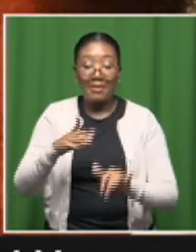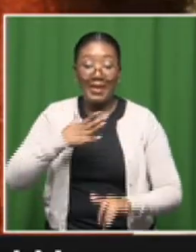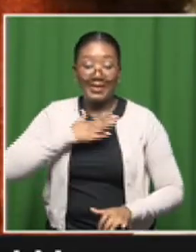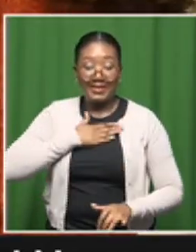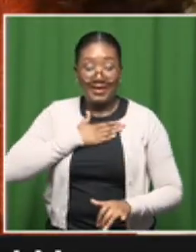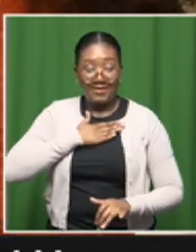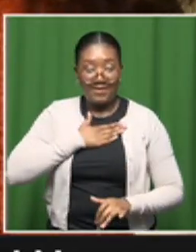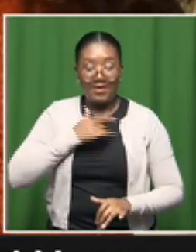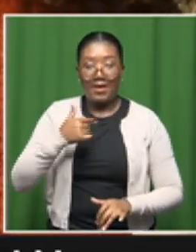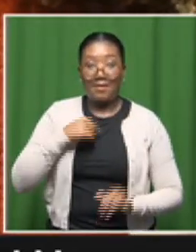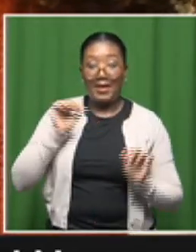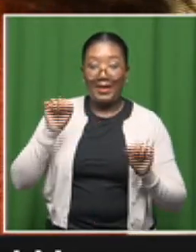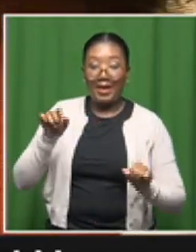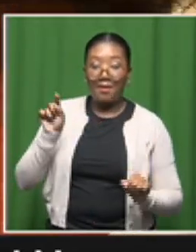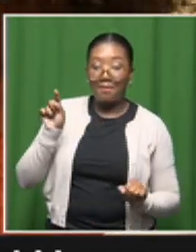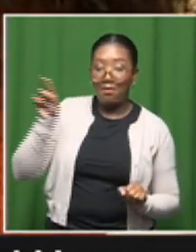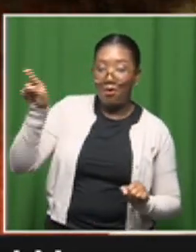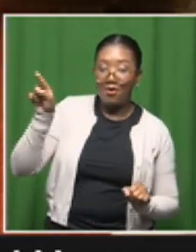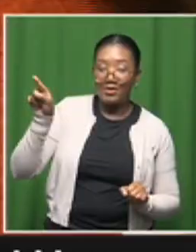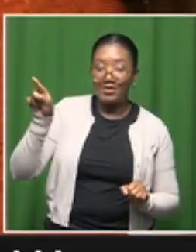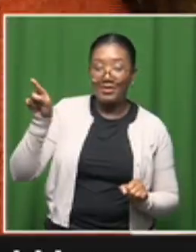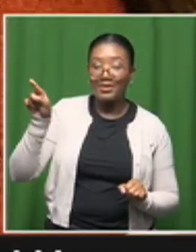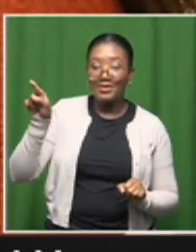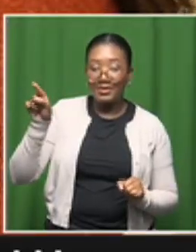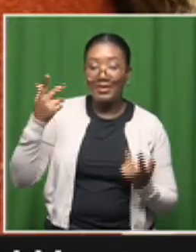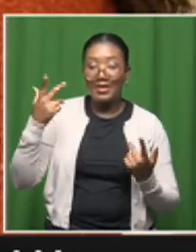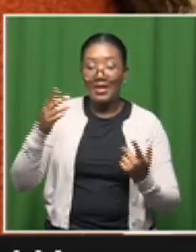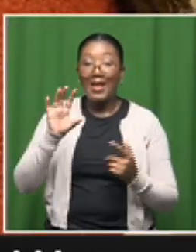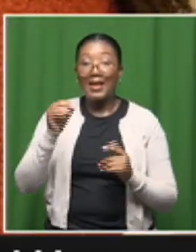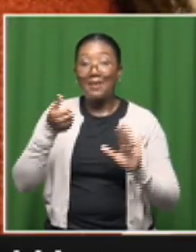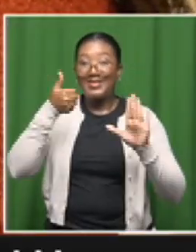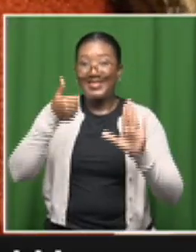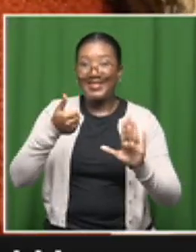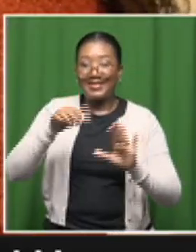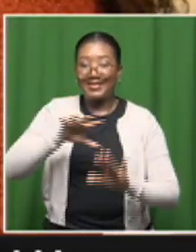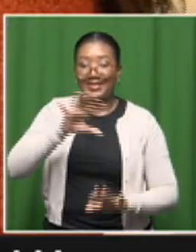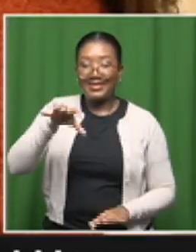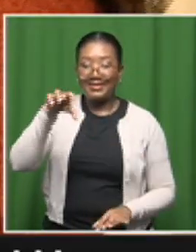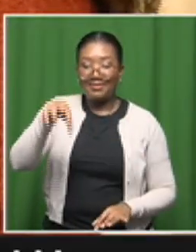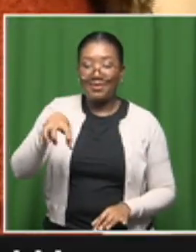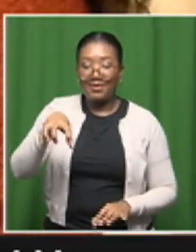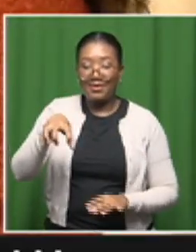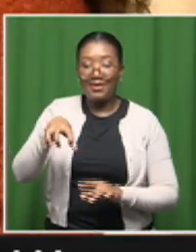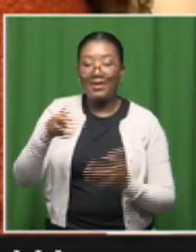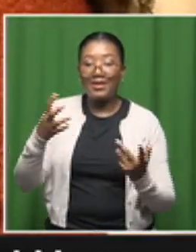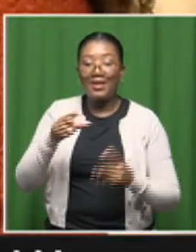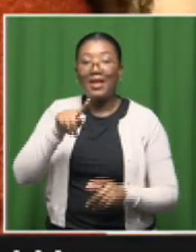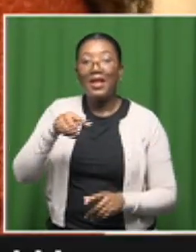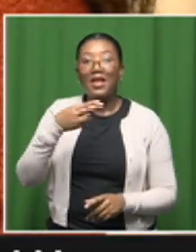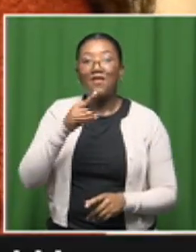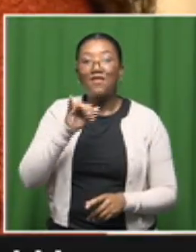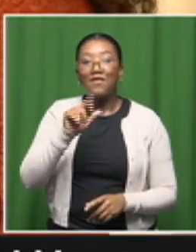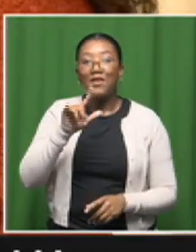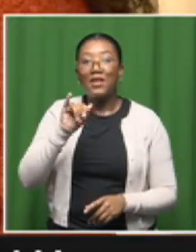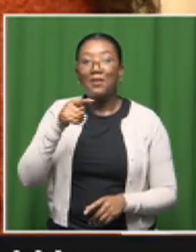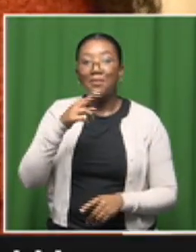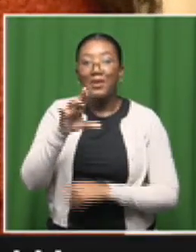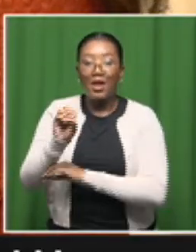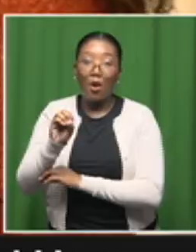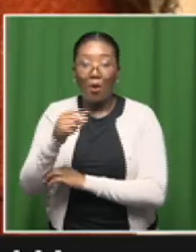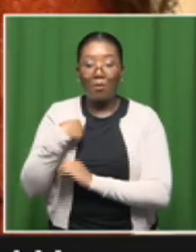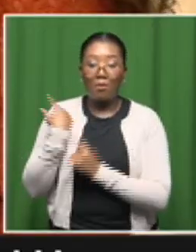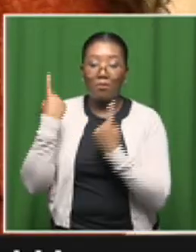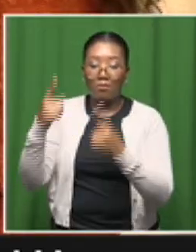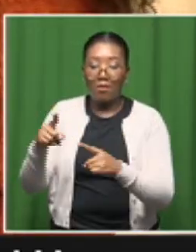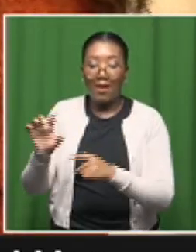my heritage to tributary 6, which is when the Filipinos came to South Africa in the 1800s to escape